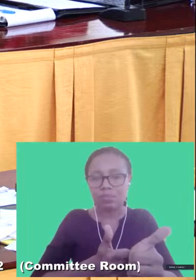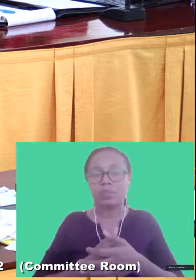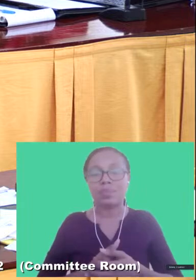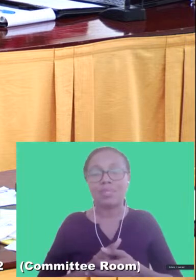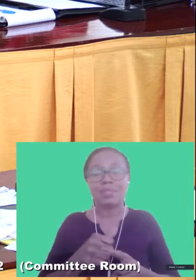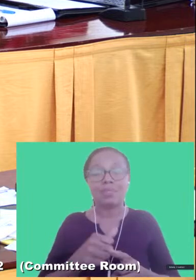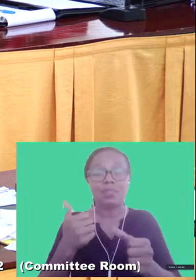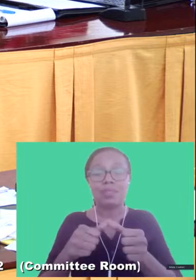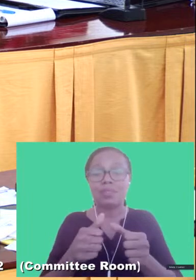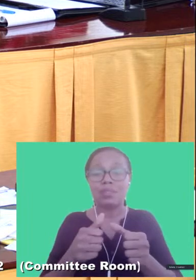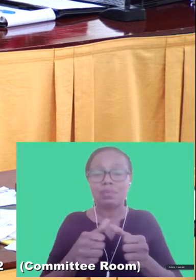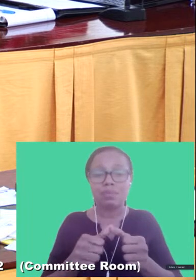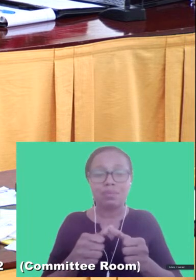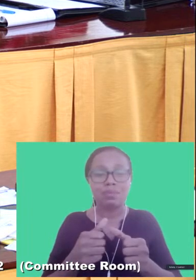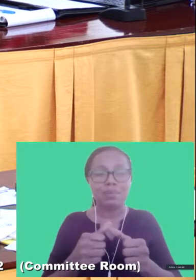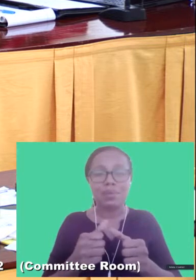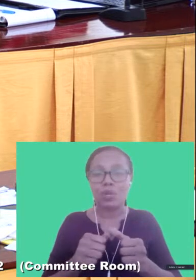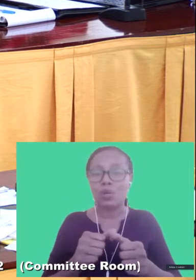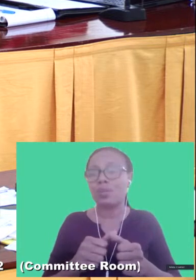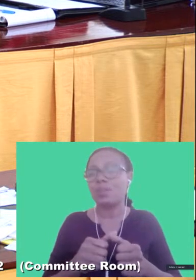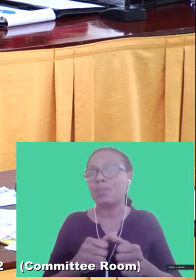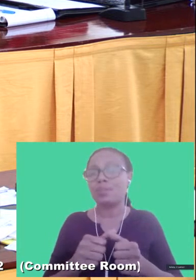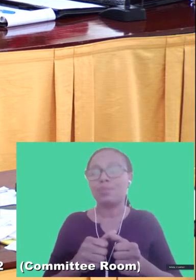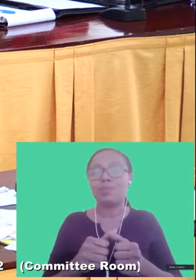remarks. Indeed, I am.